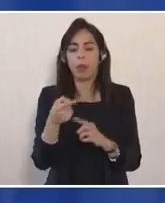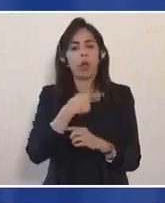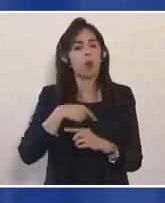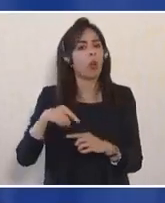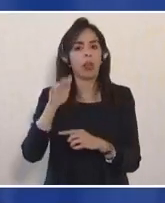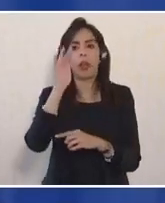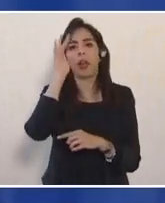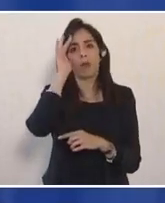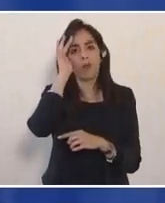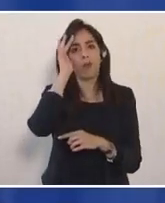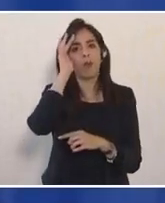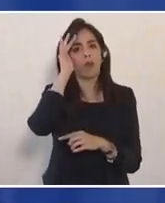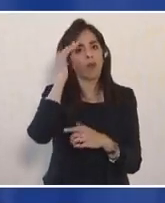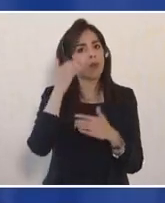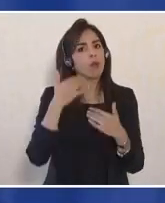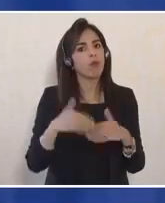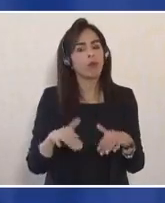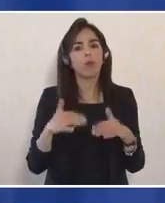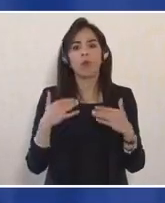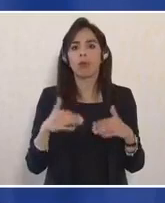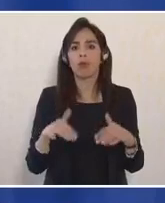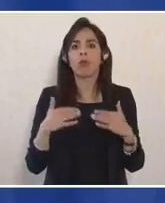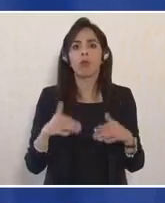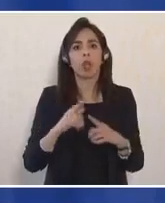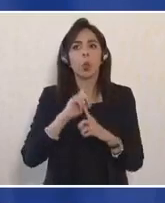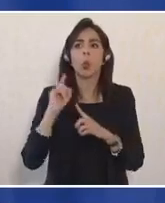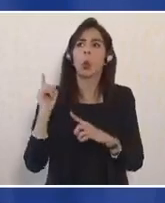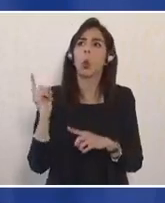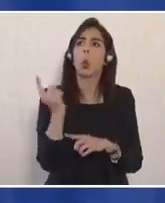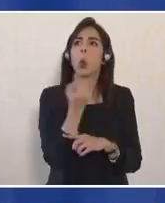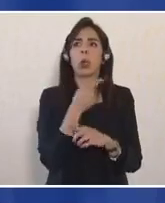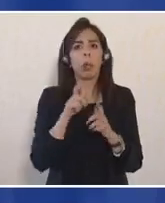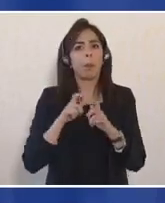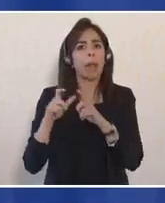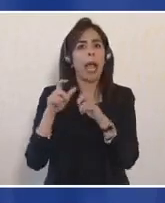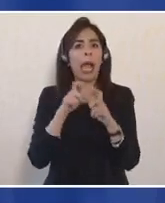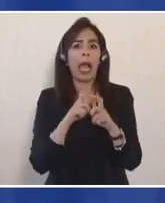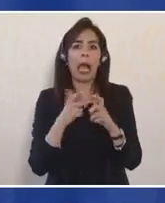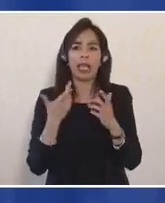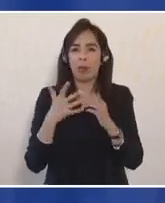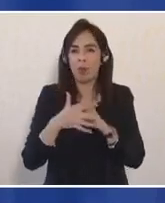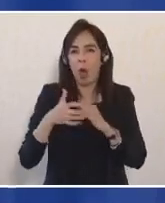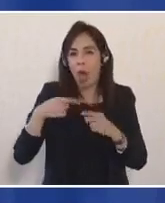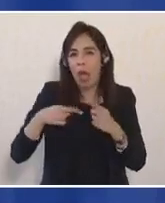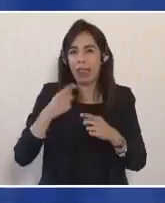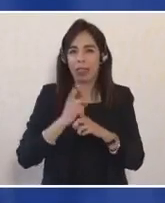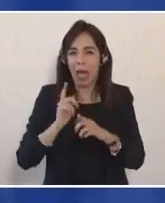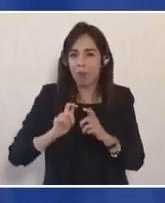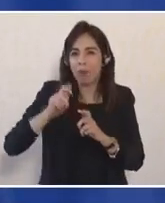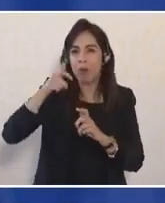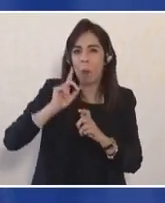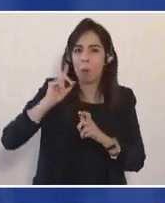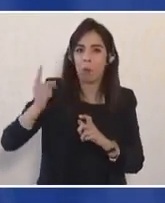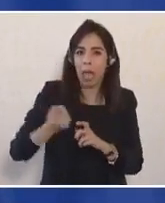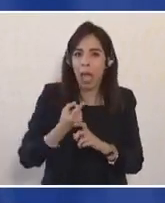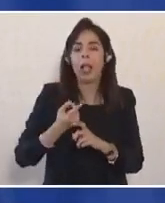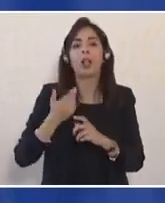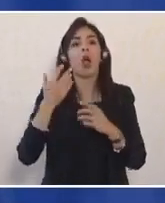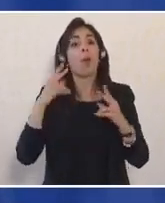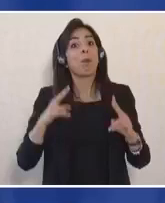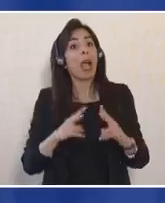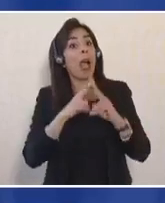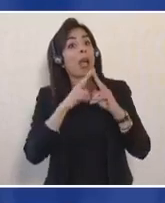also with African leaders a summit on this topic. And they are complaining that it is difficult for them to use